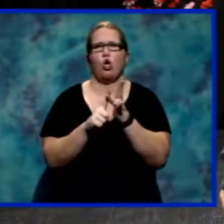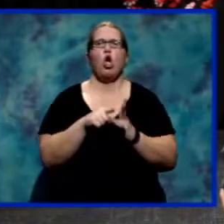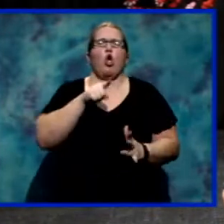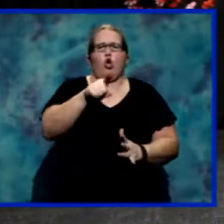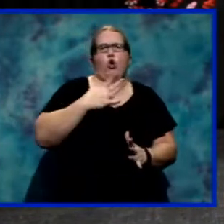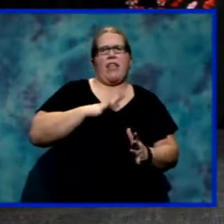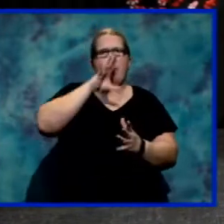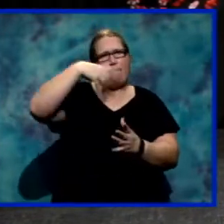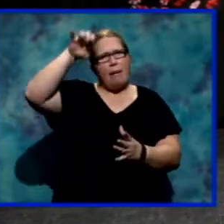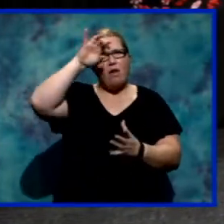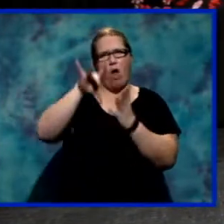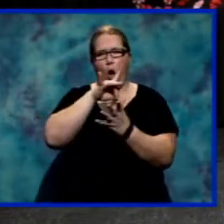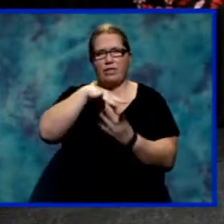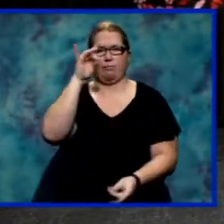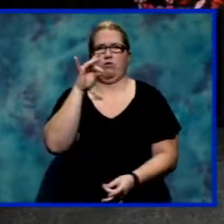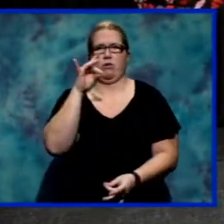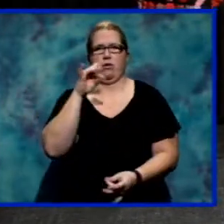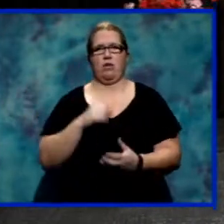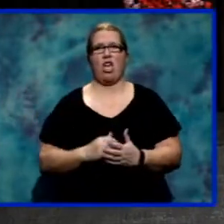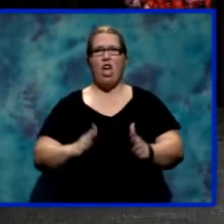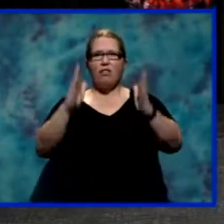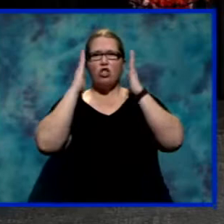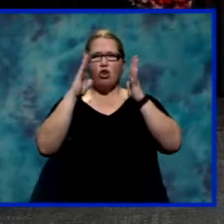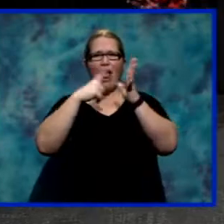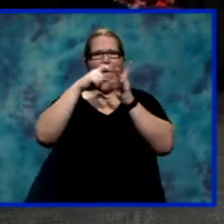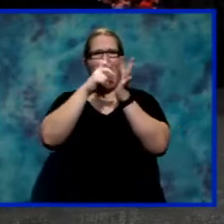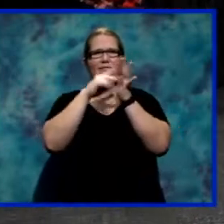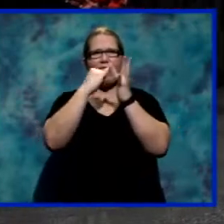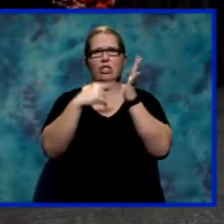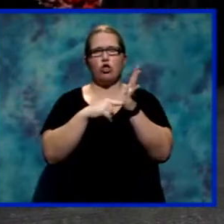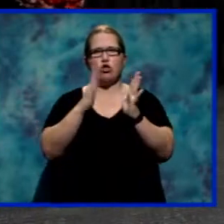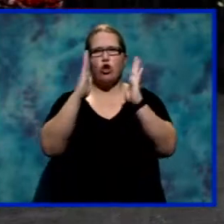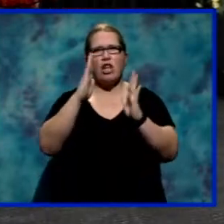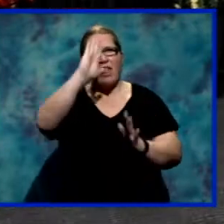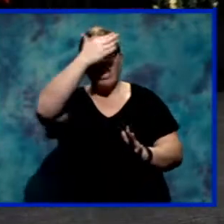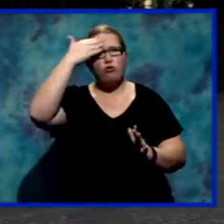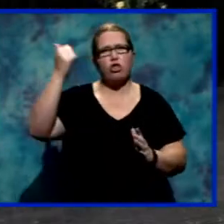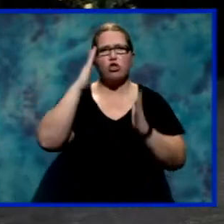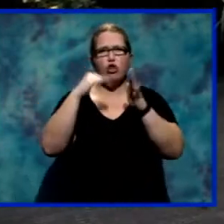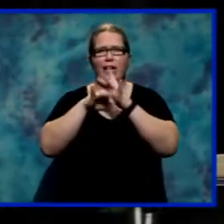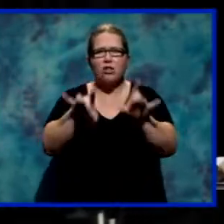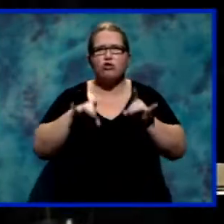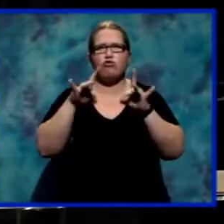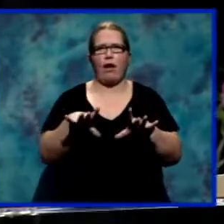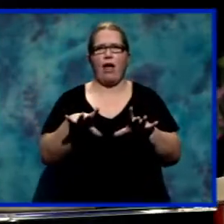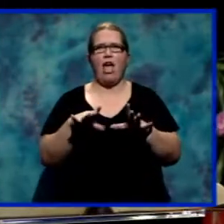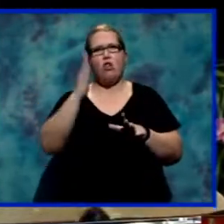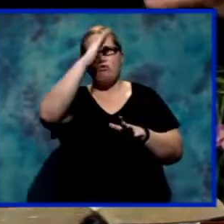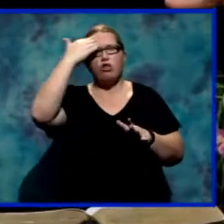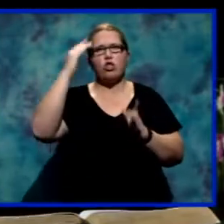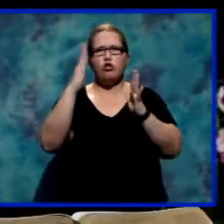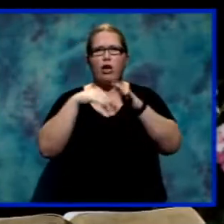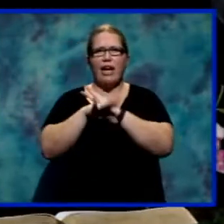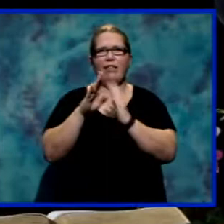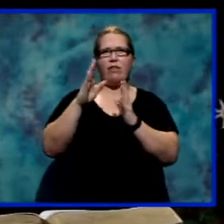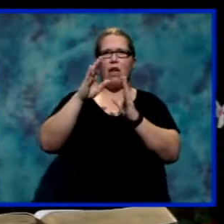of the Holy Spirit. The church, the Adventist church, the Christian church in Australia, the Christian church in America, in the